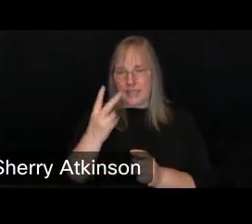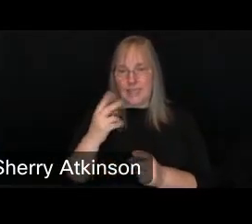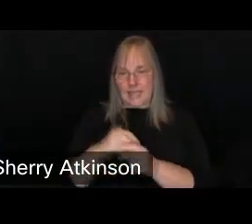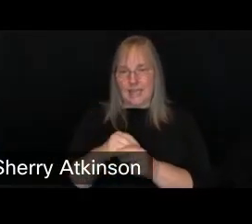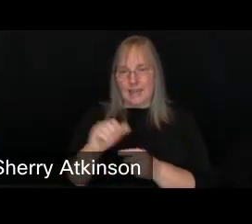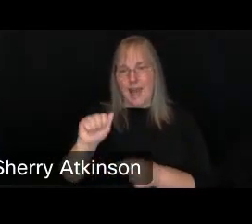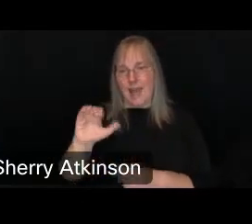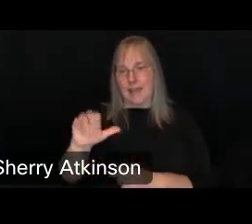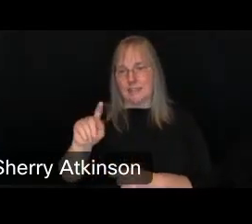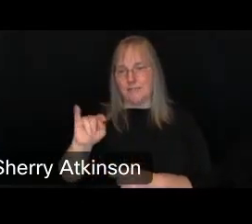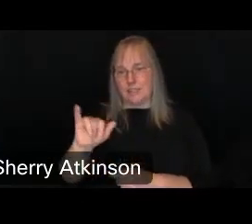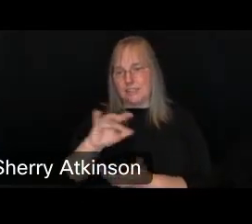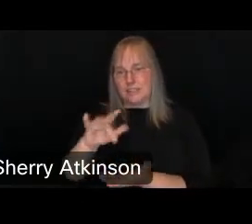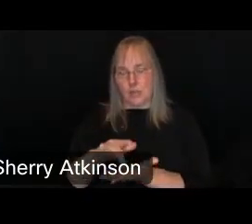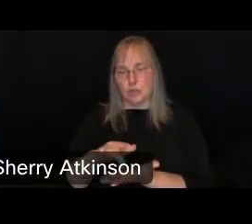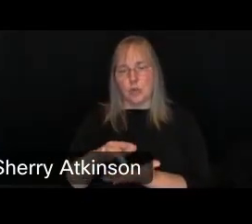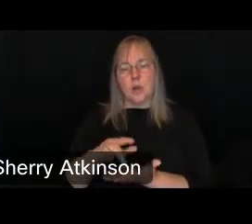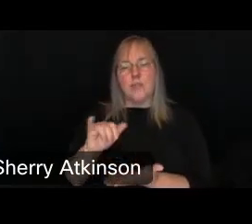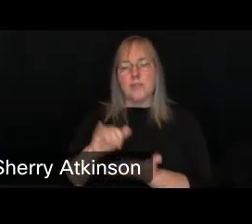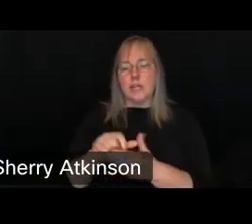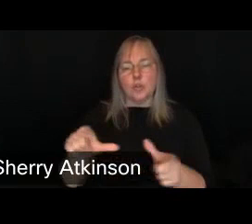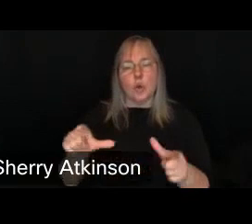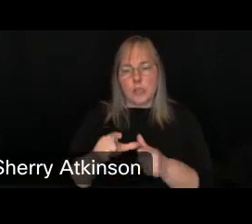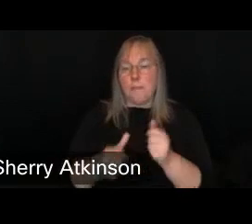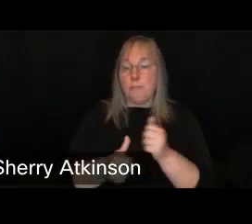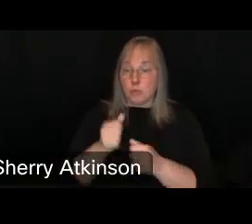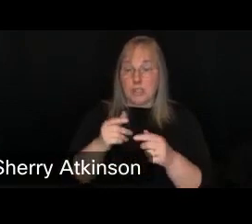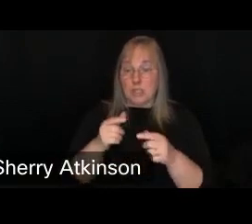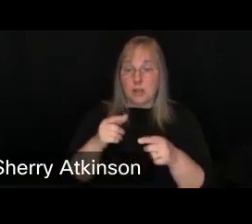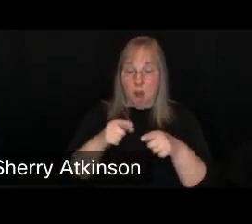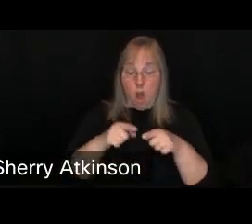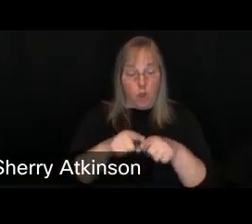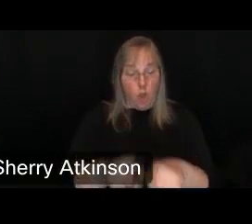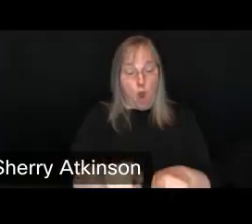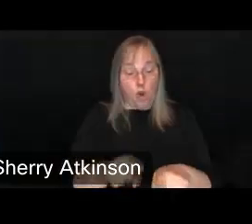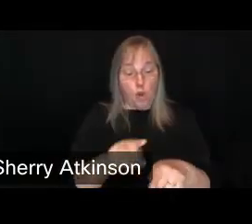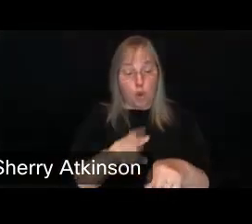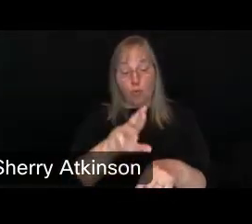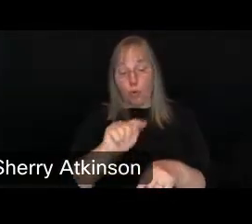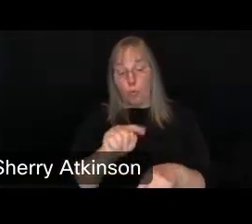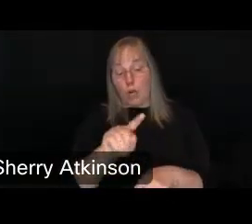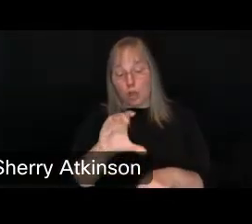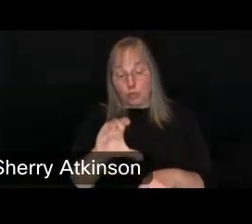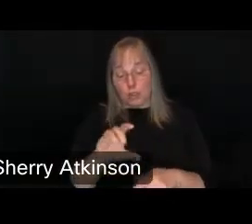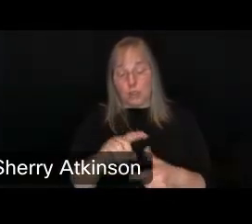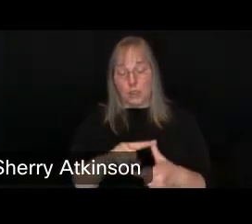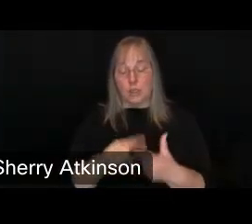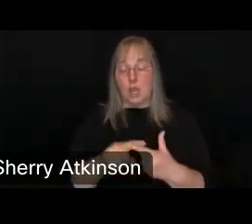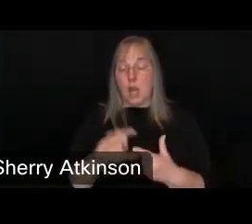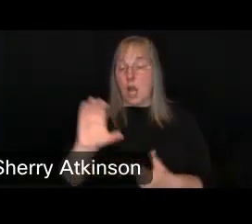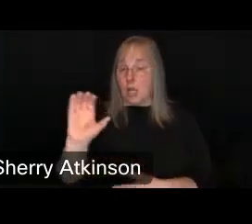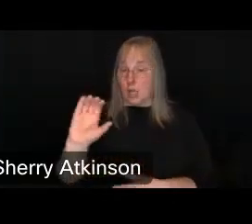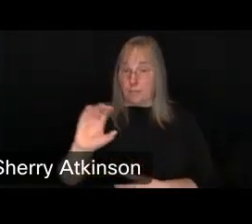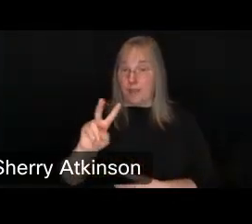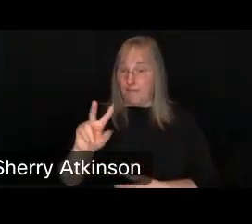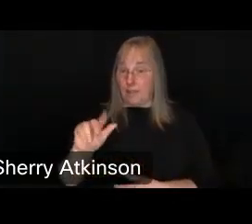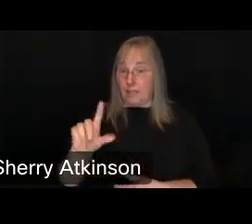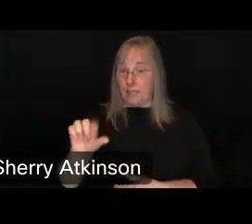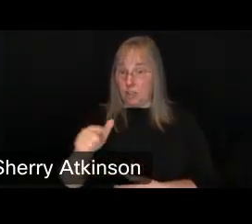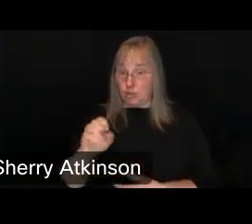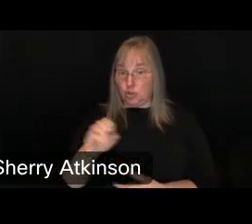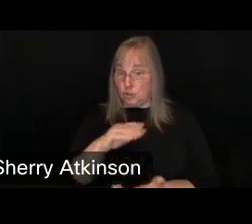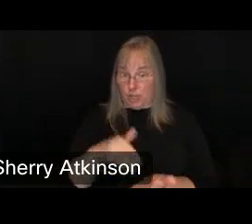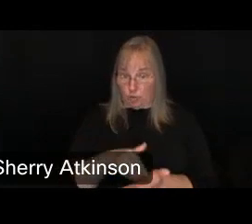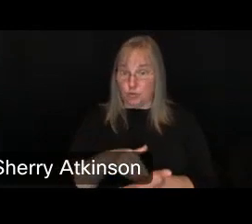are located primarily along Route 100. They're the Columbia Village centers. We